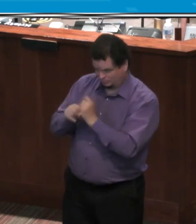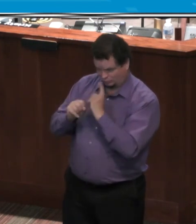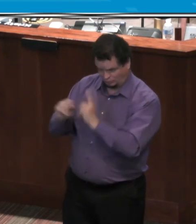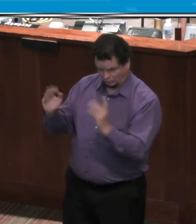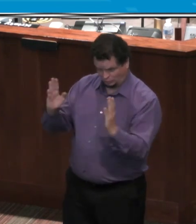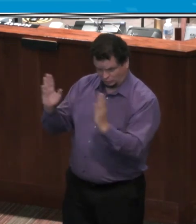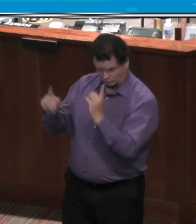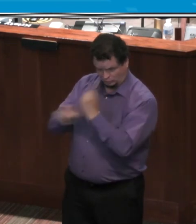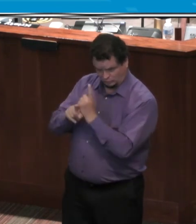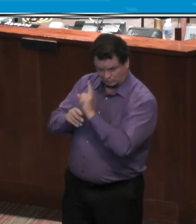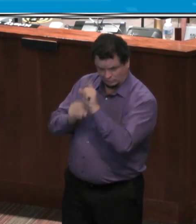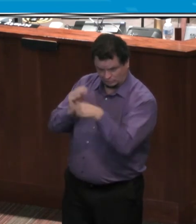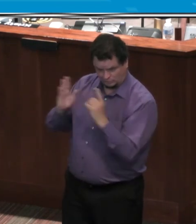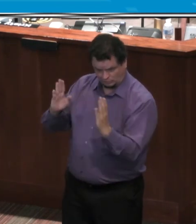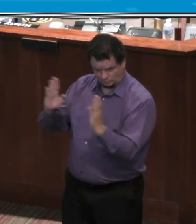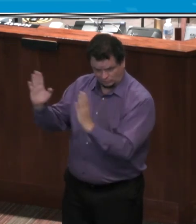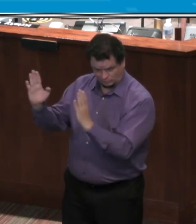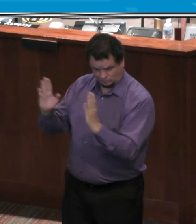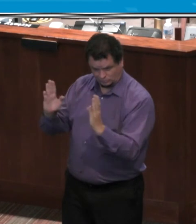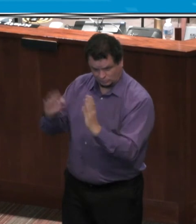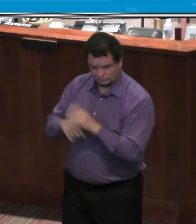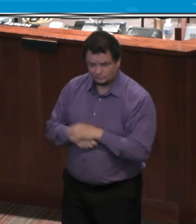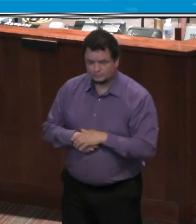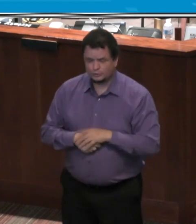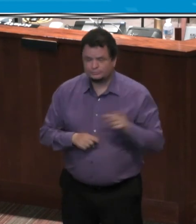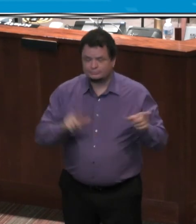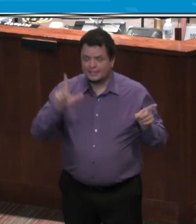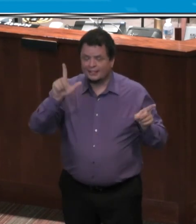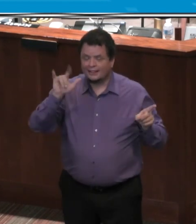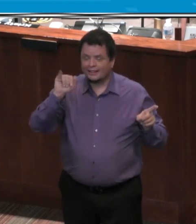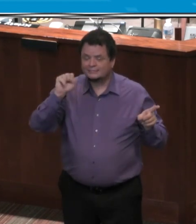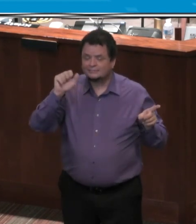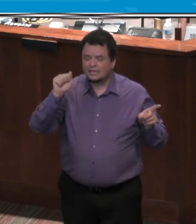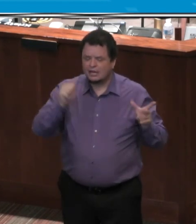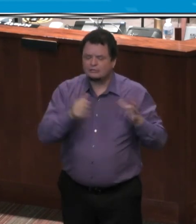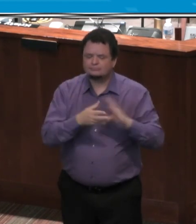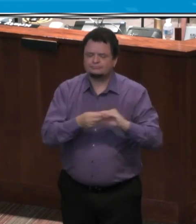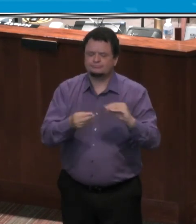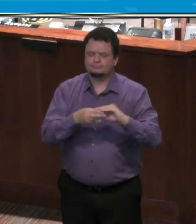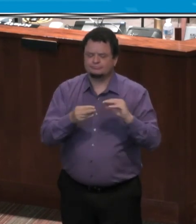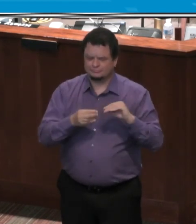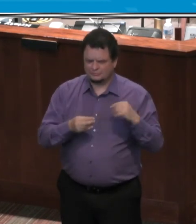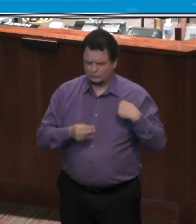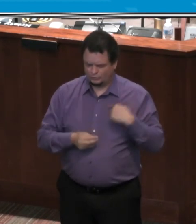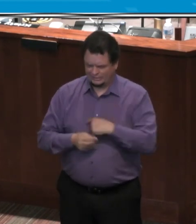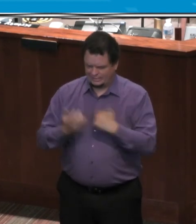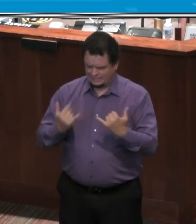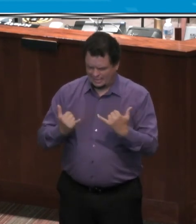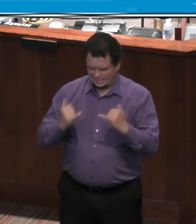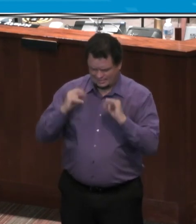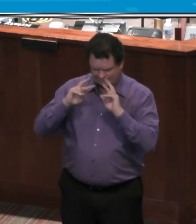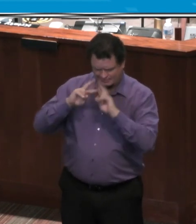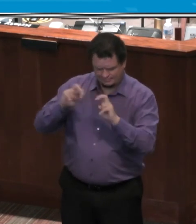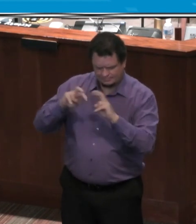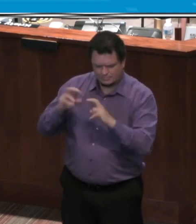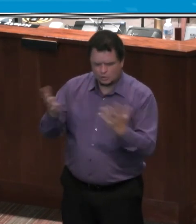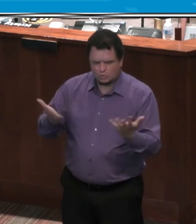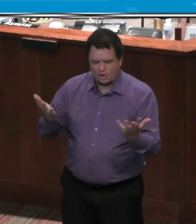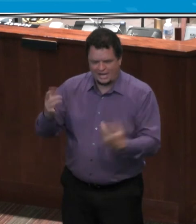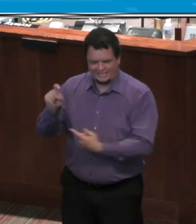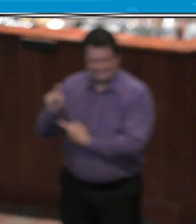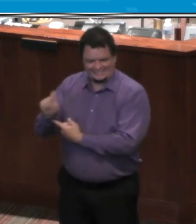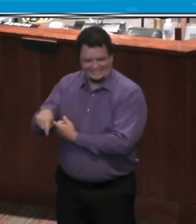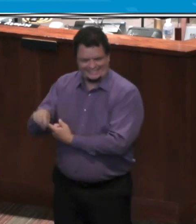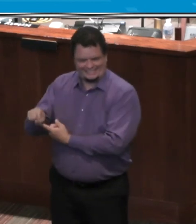we are exploring different areas of need. The majority of the testing sites are in Colorado Springs,